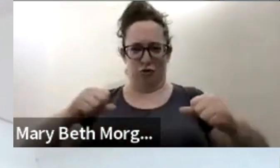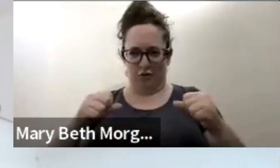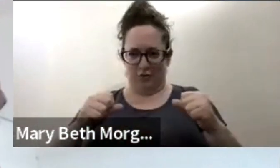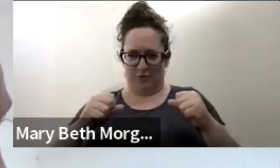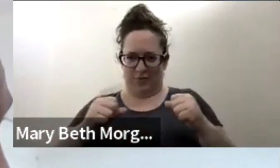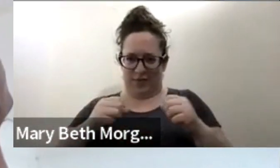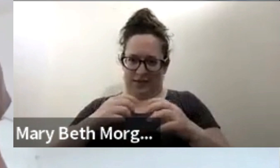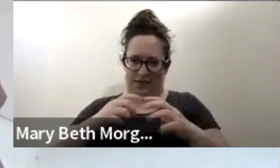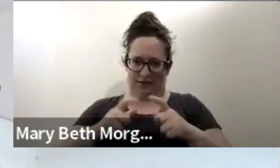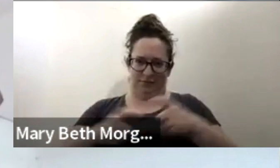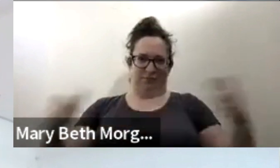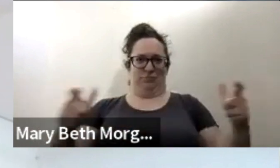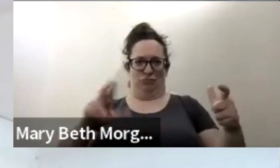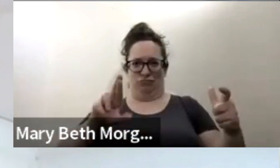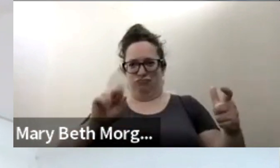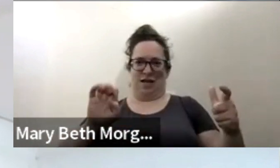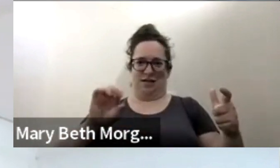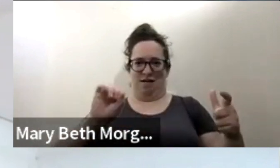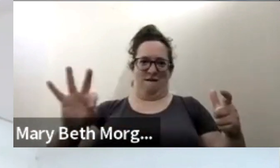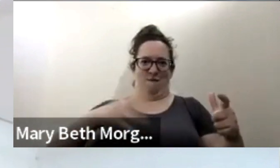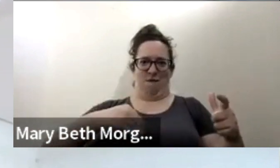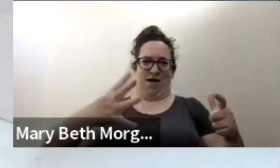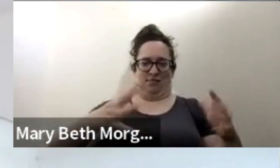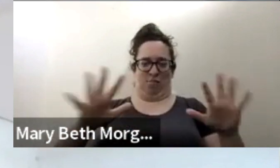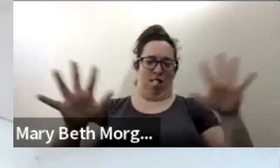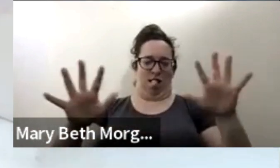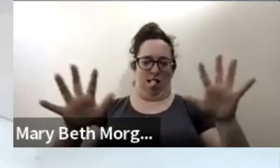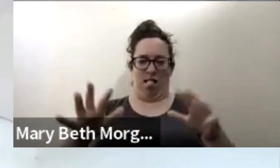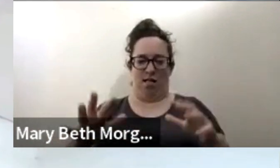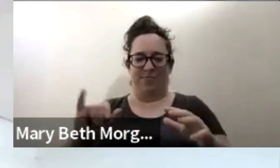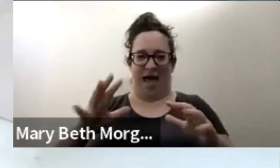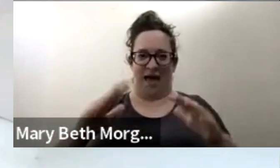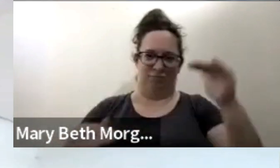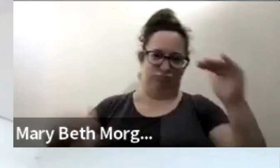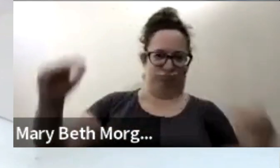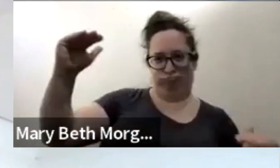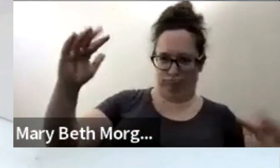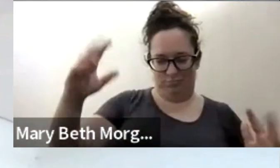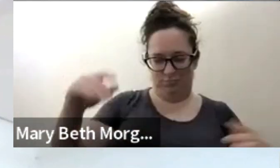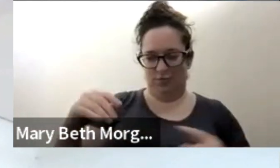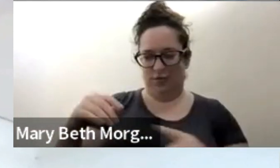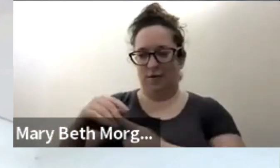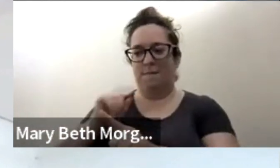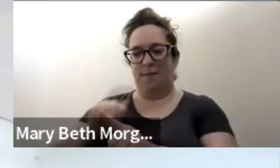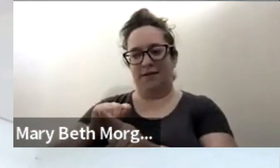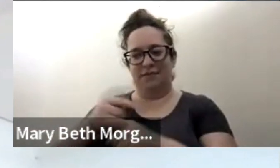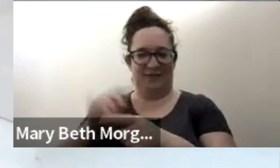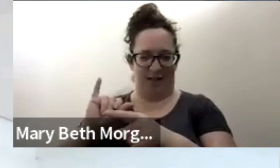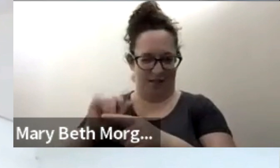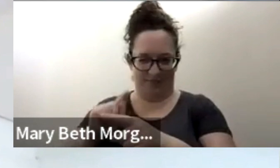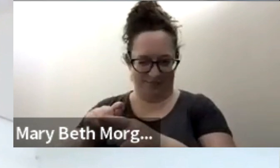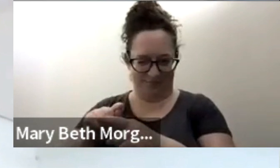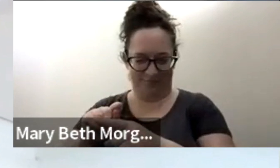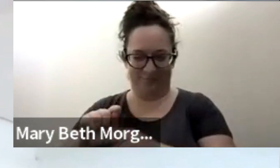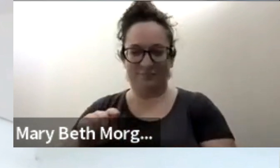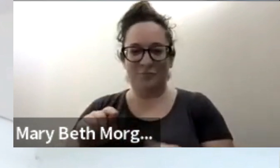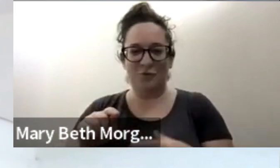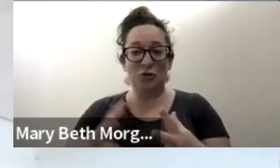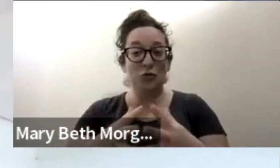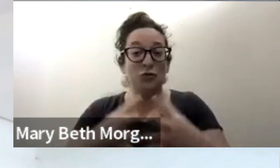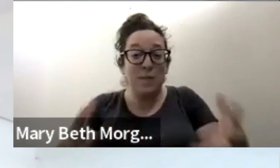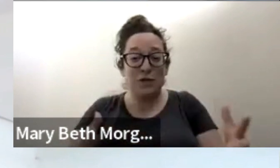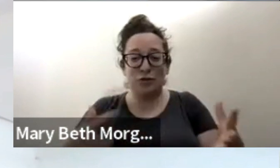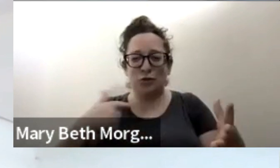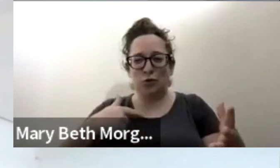In terms of demarcations for people. So again, there's so much that you don't expect to get